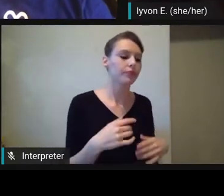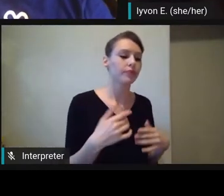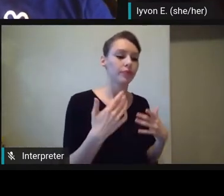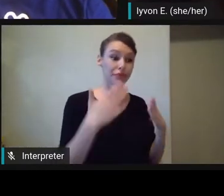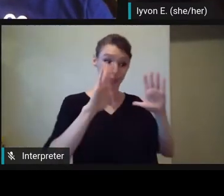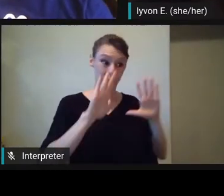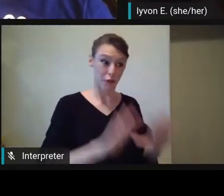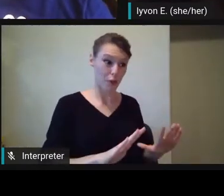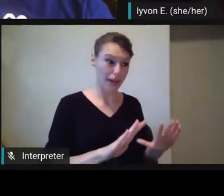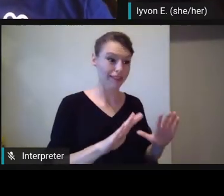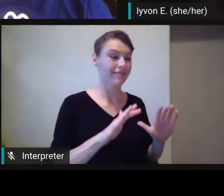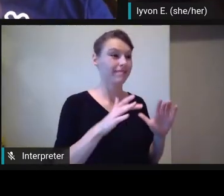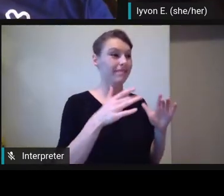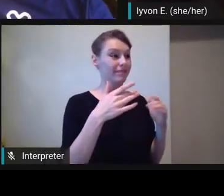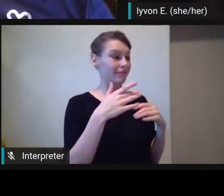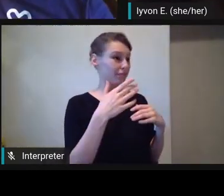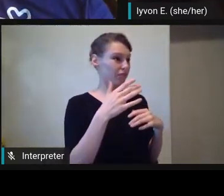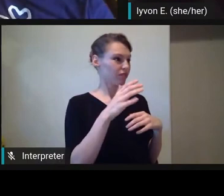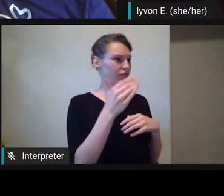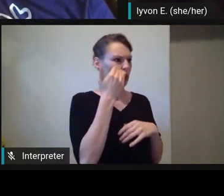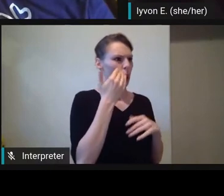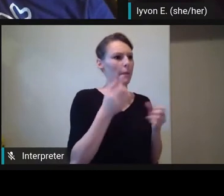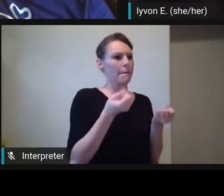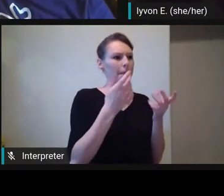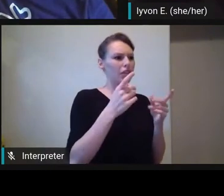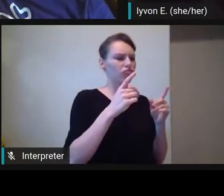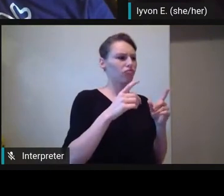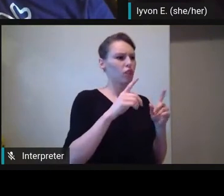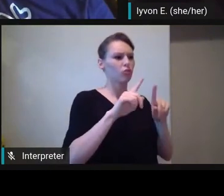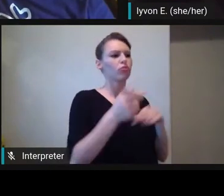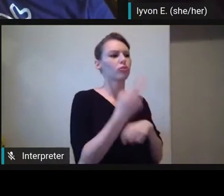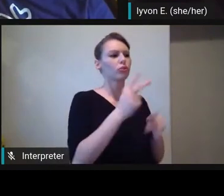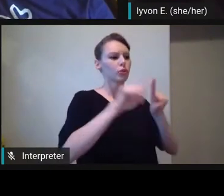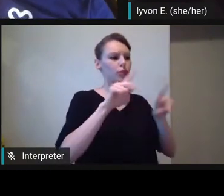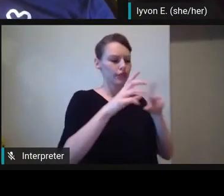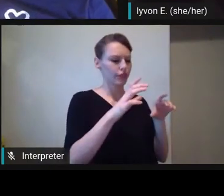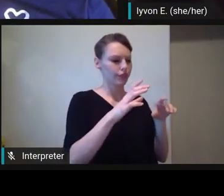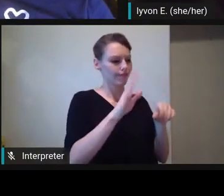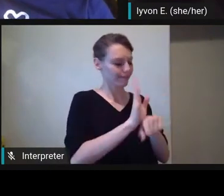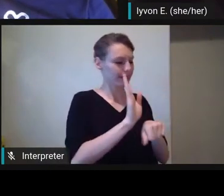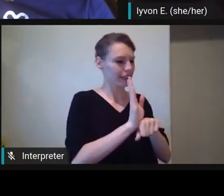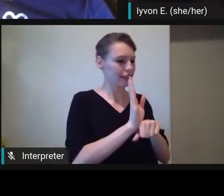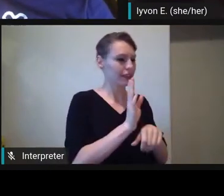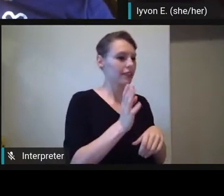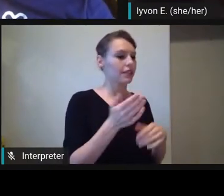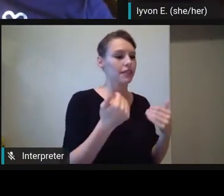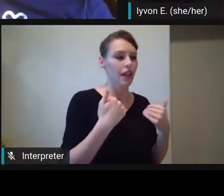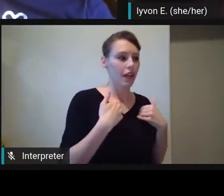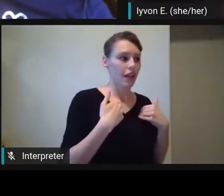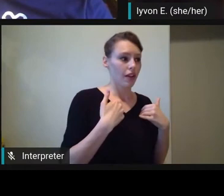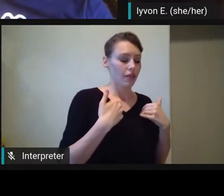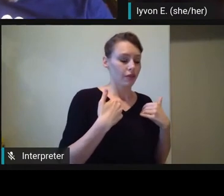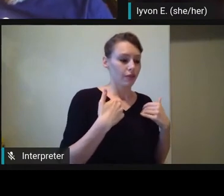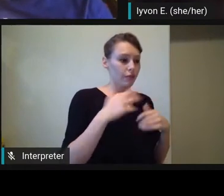know, Fusebox and Texas Performing Arts, who together put together the residency, you know,